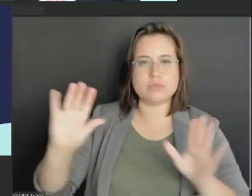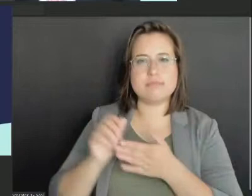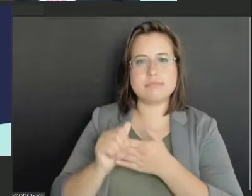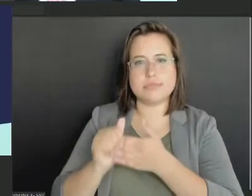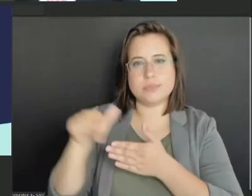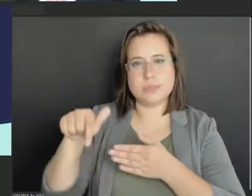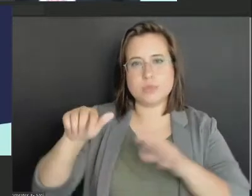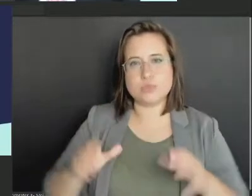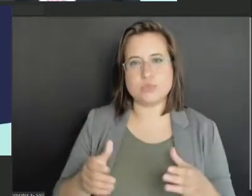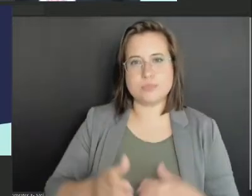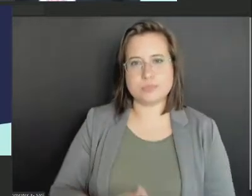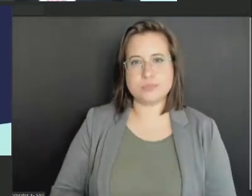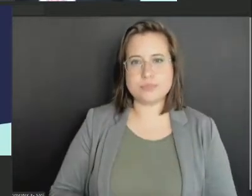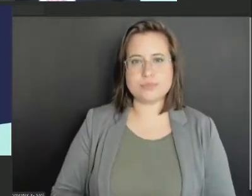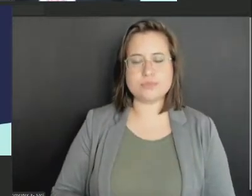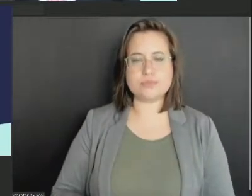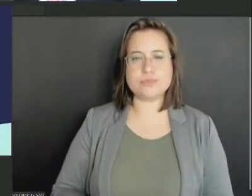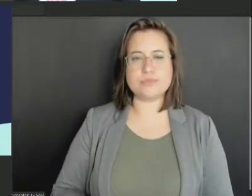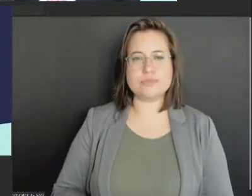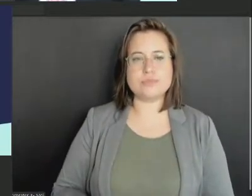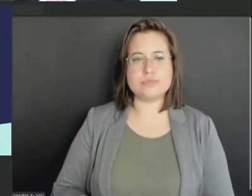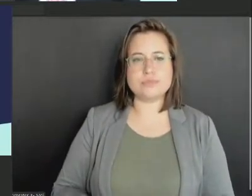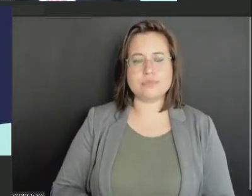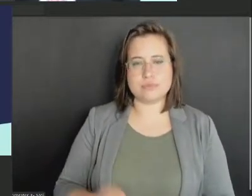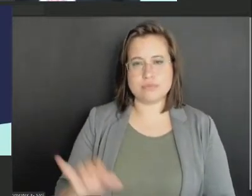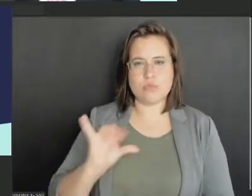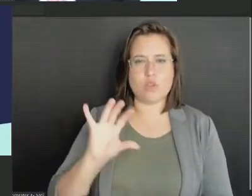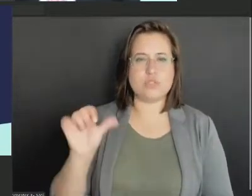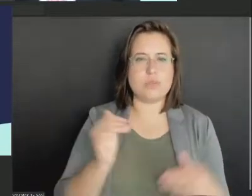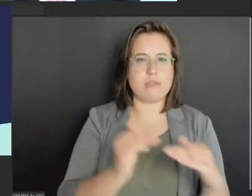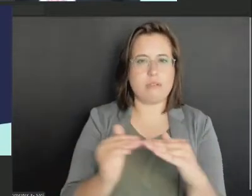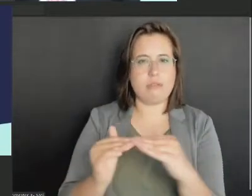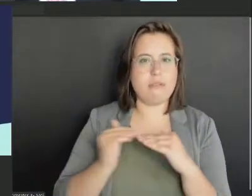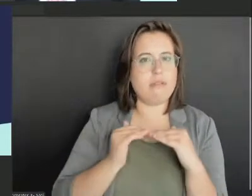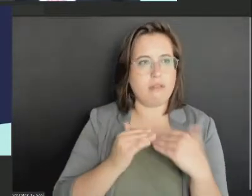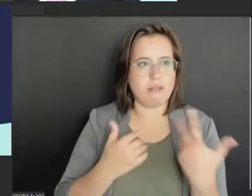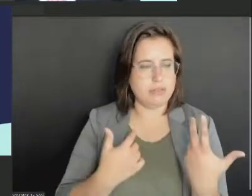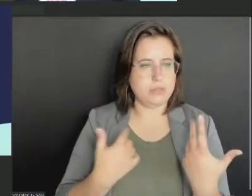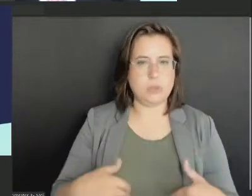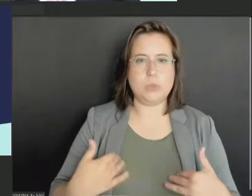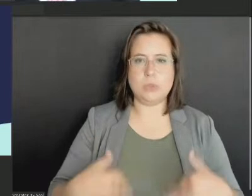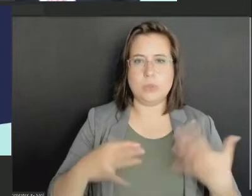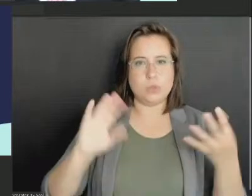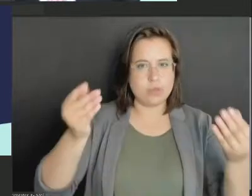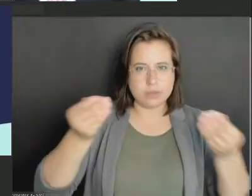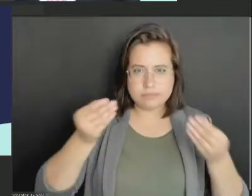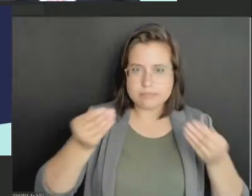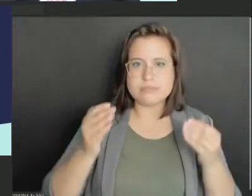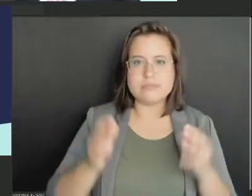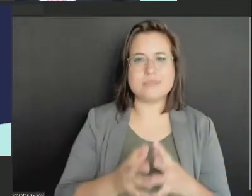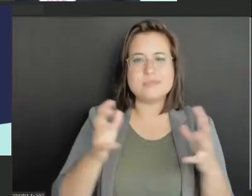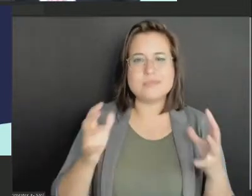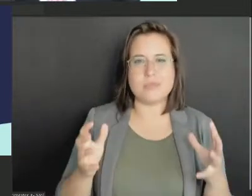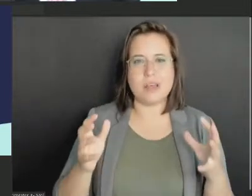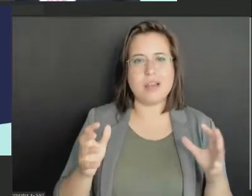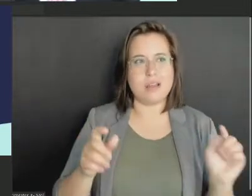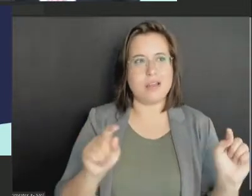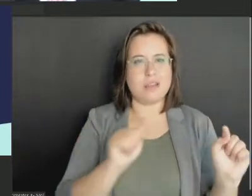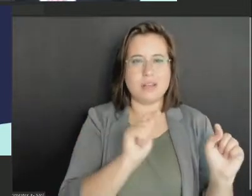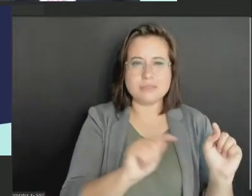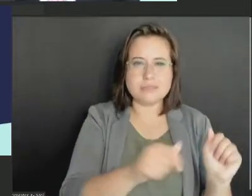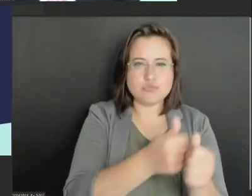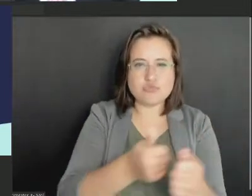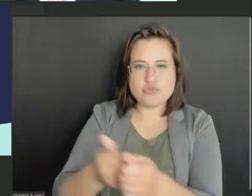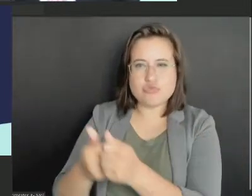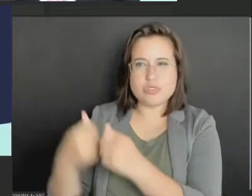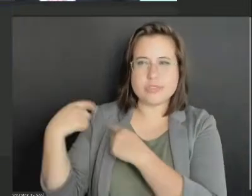group, and to my outstanding colleagues from whom I learned a great deal. They all bring decades of passion and